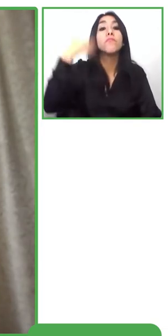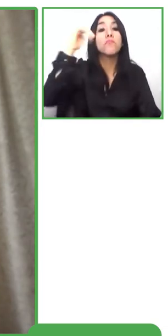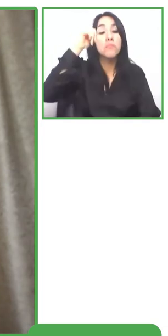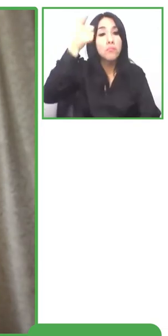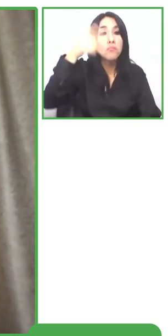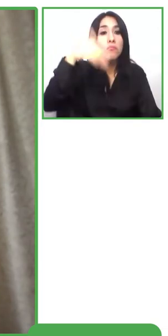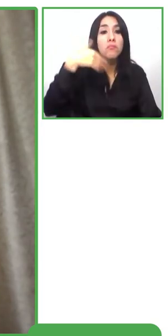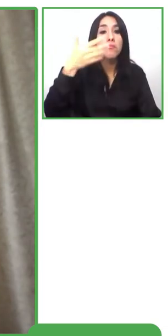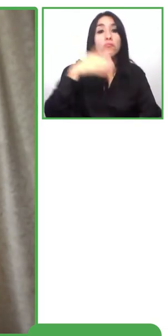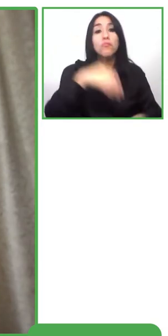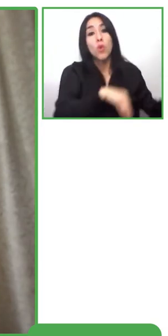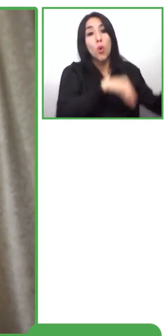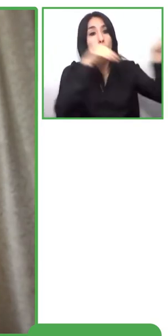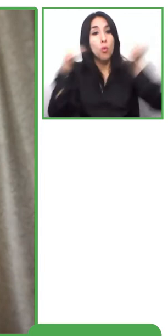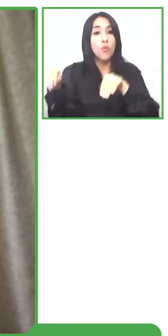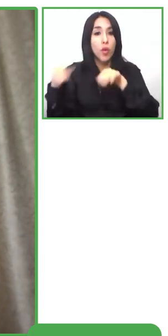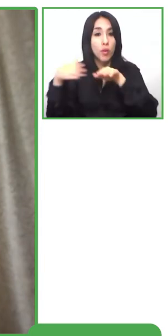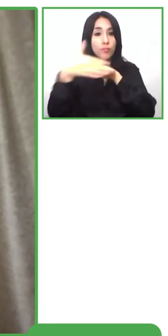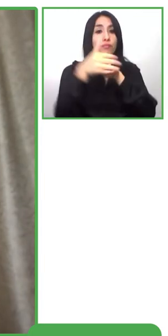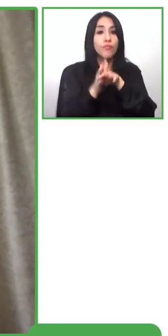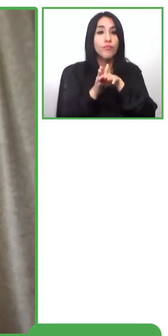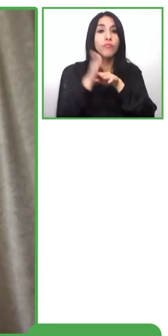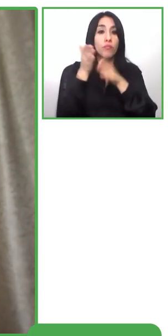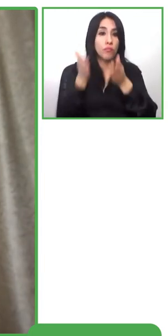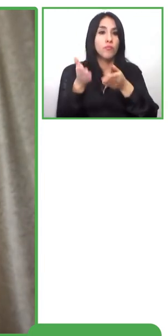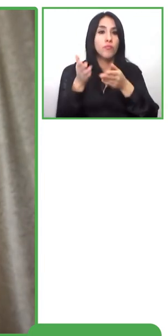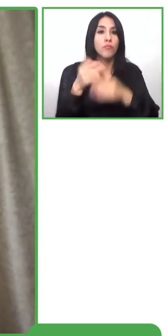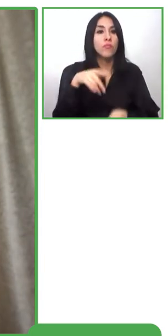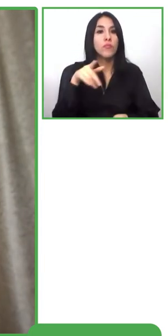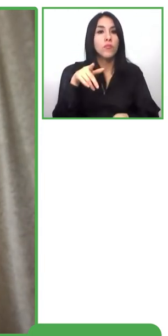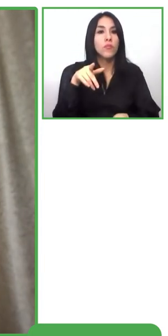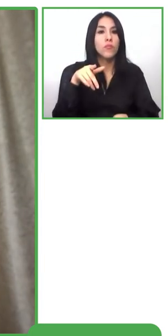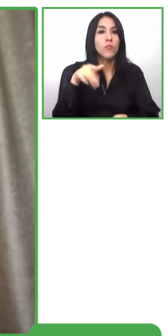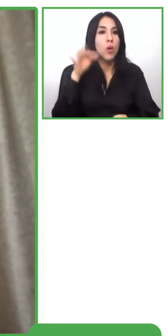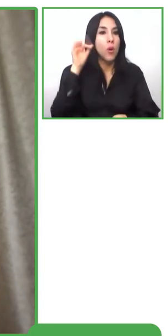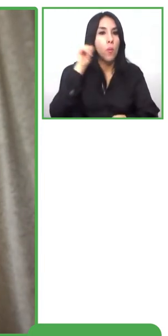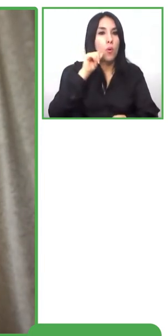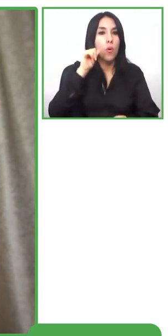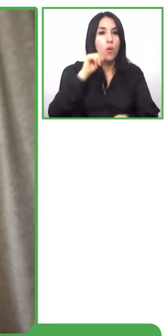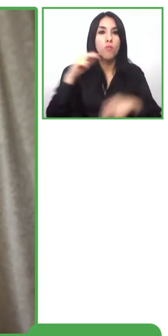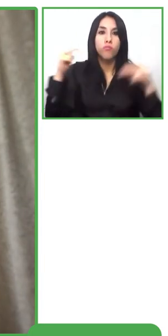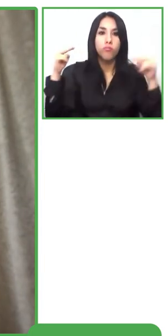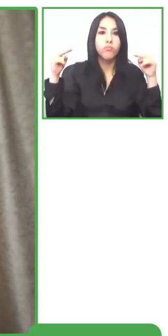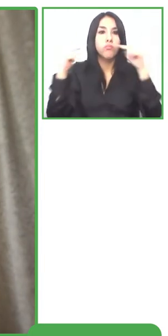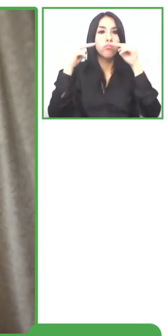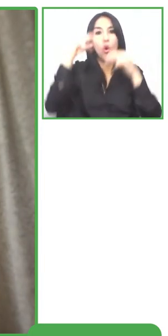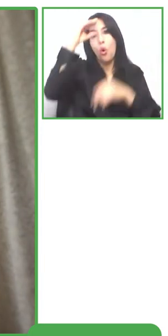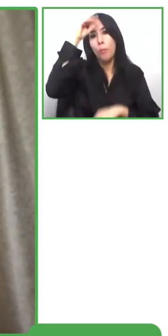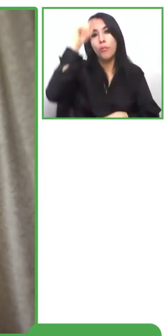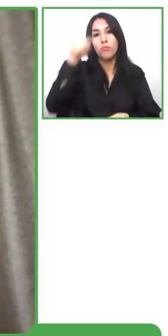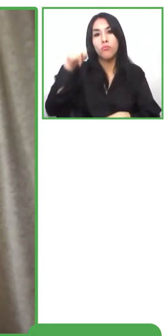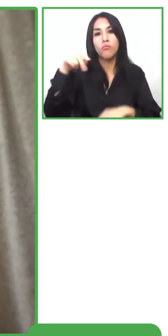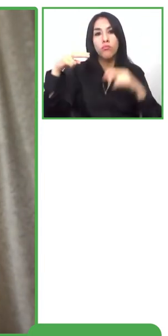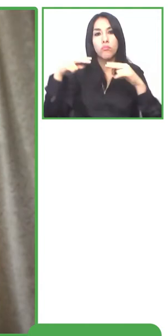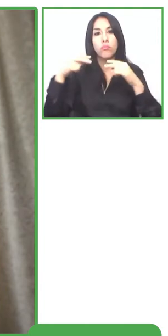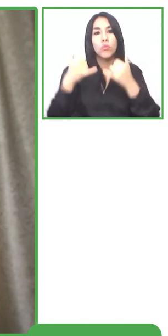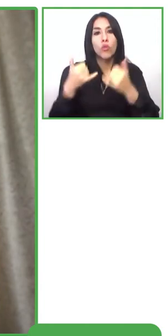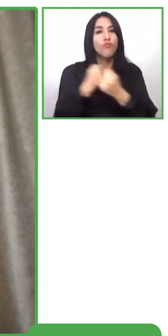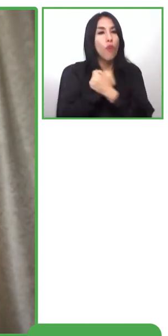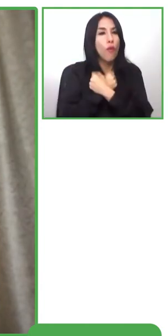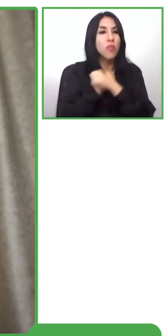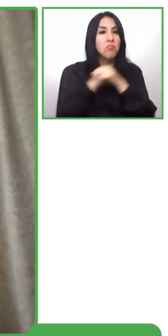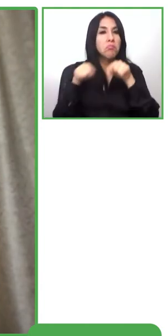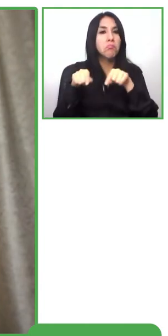in 2009, where he met Tashi, who's the love of his life. Together, they